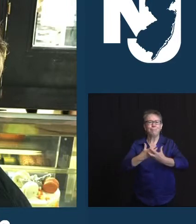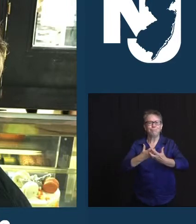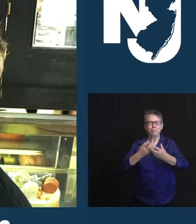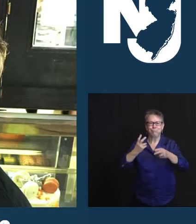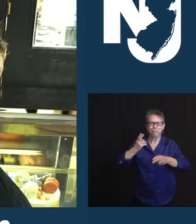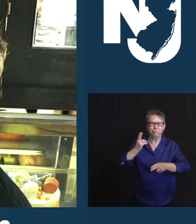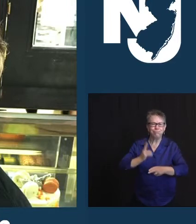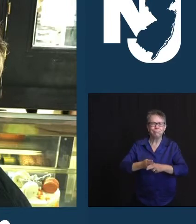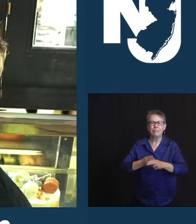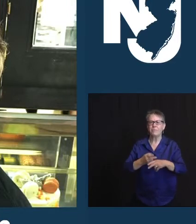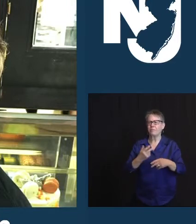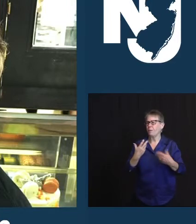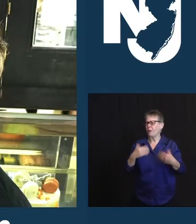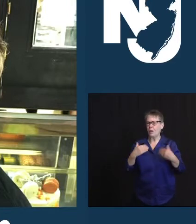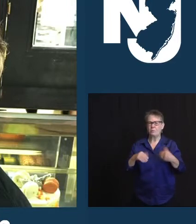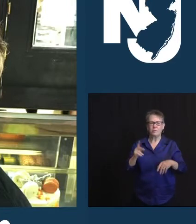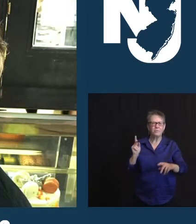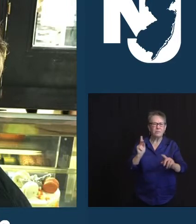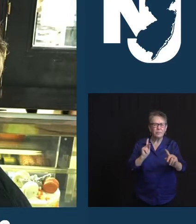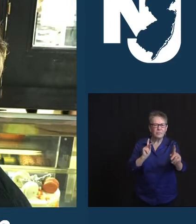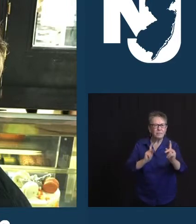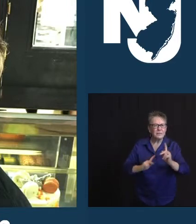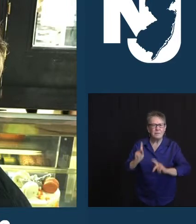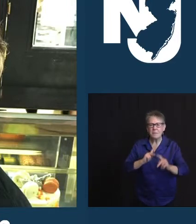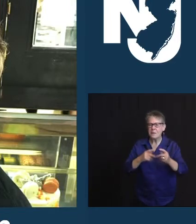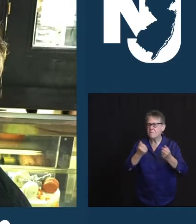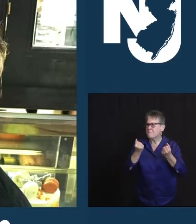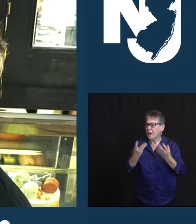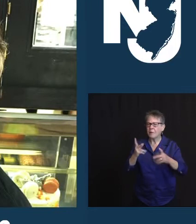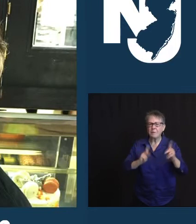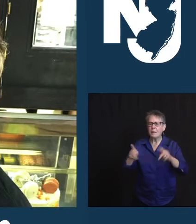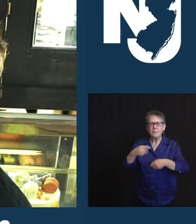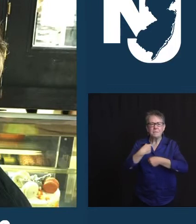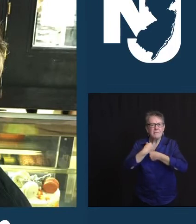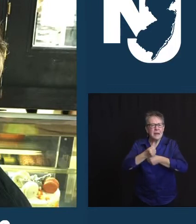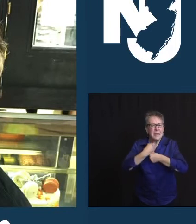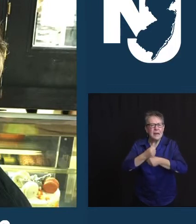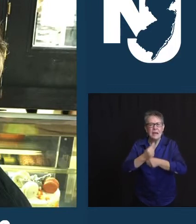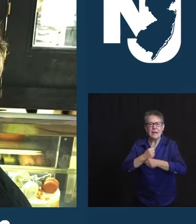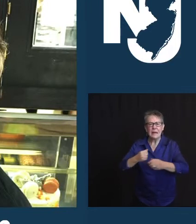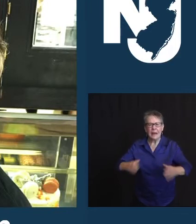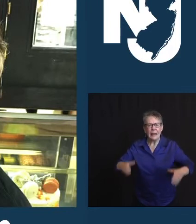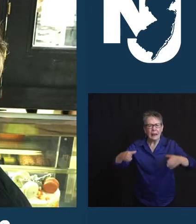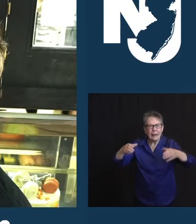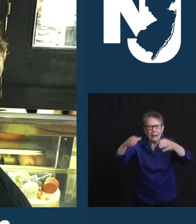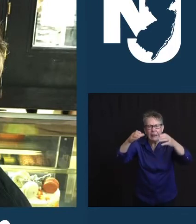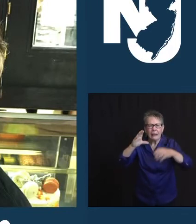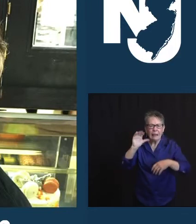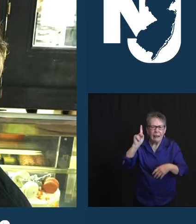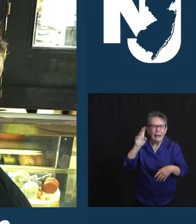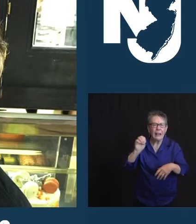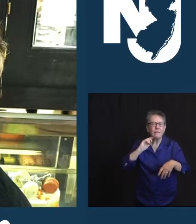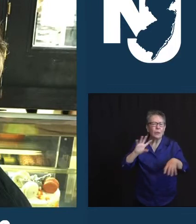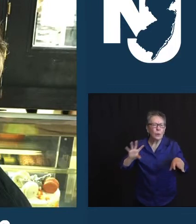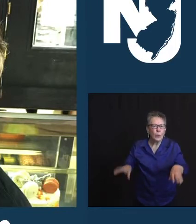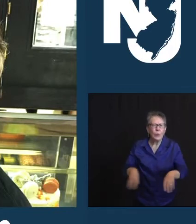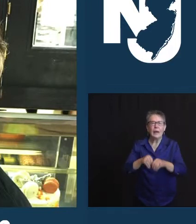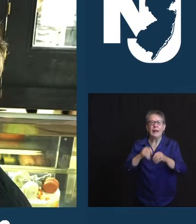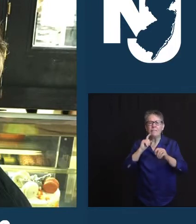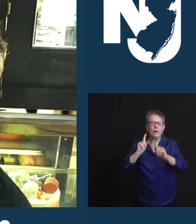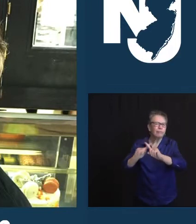numerous wedding proposals, with Kimmy baking the cakes for many of those subsequent weddings. To help stay strong as